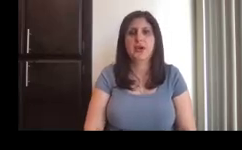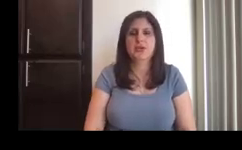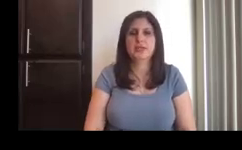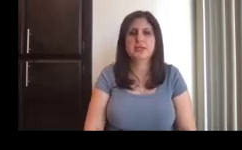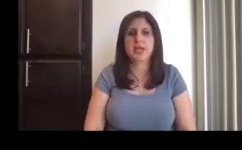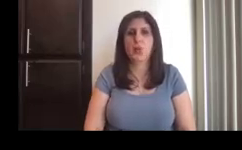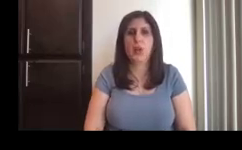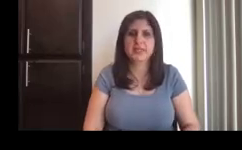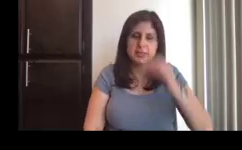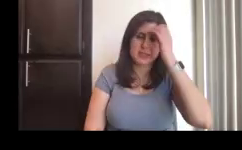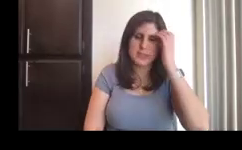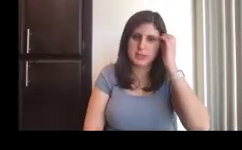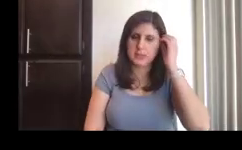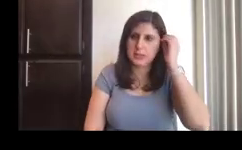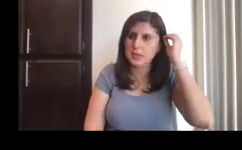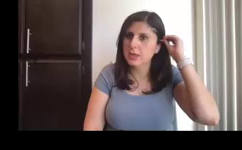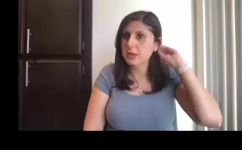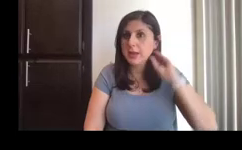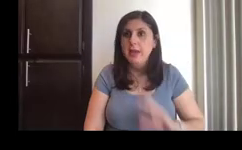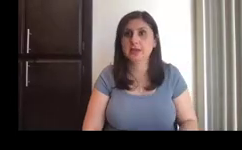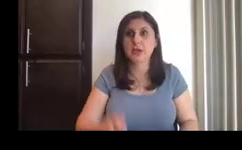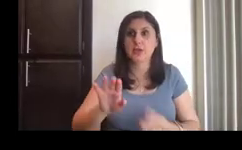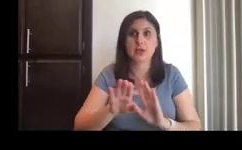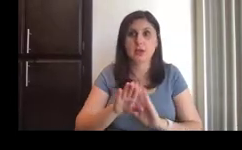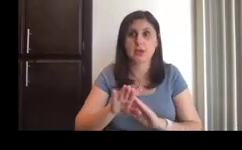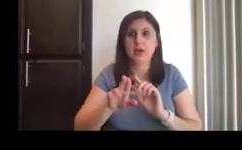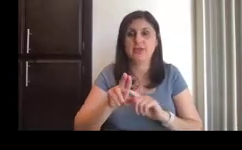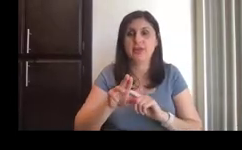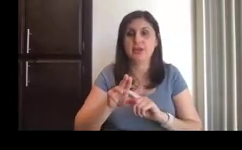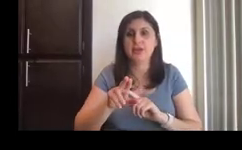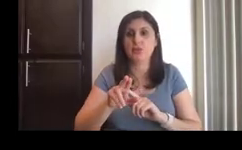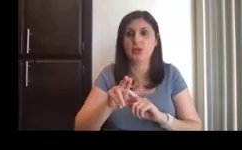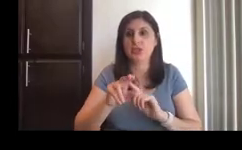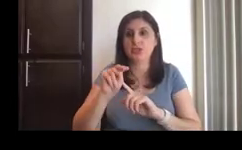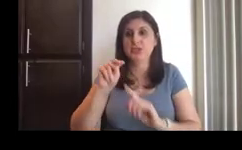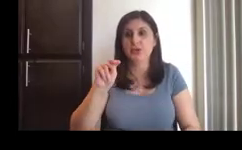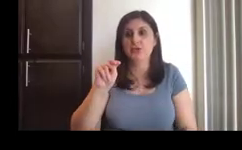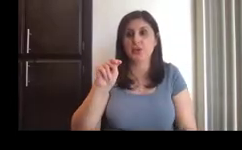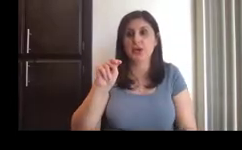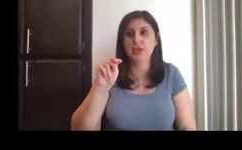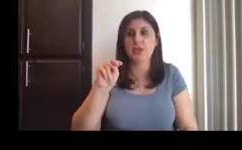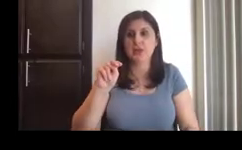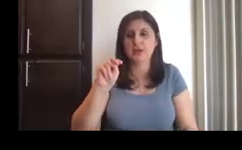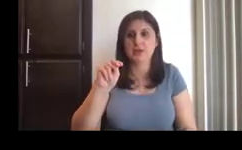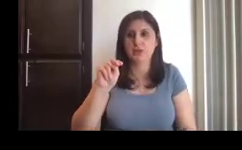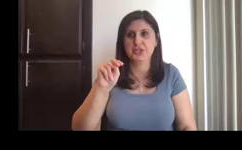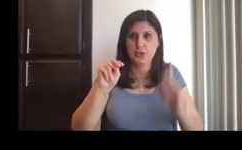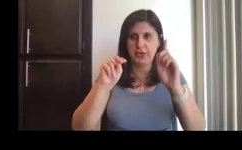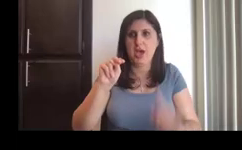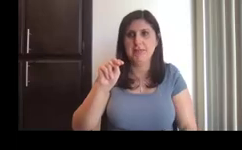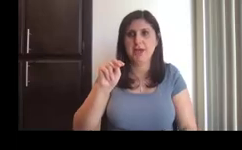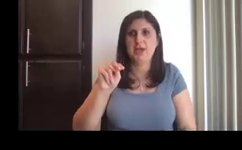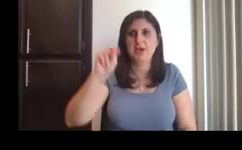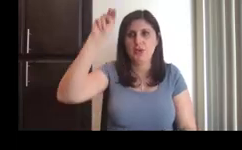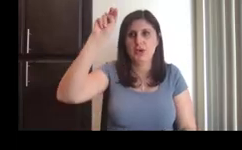North, south, east, and west. Okay, so whatever the word starts with. So for north, where is